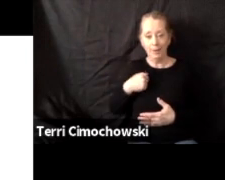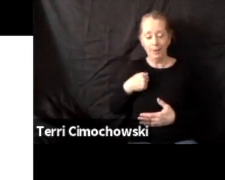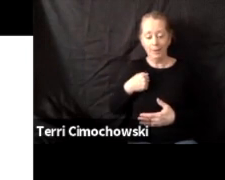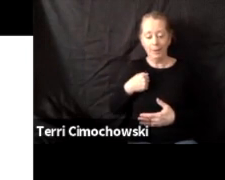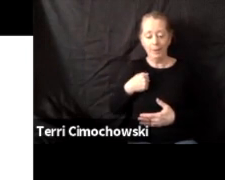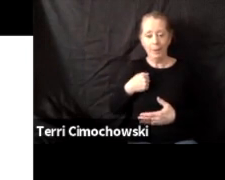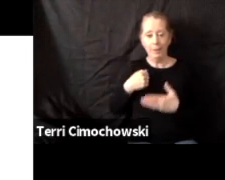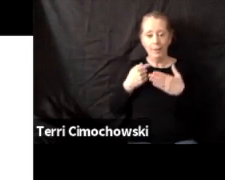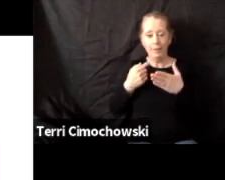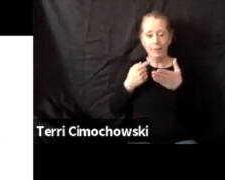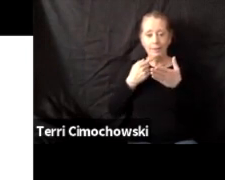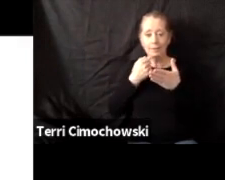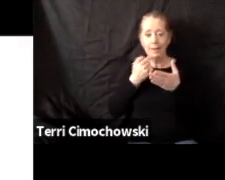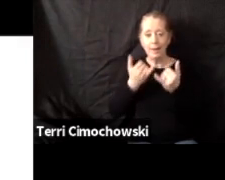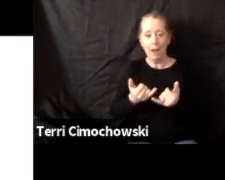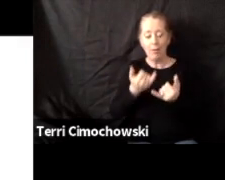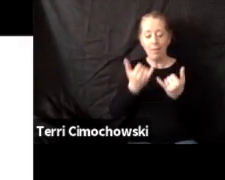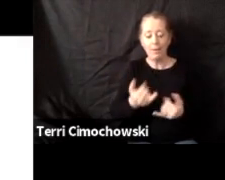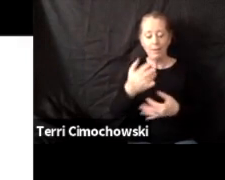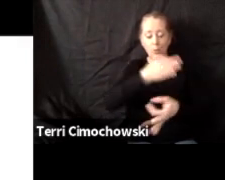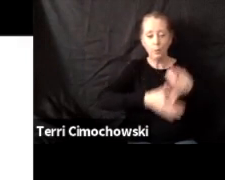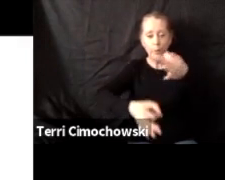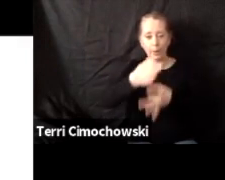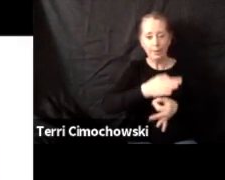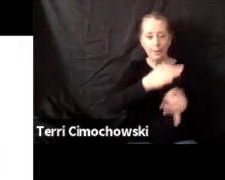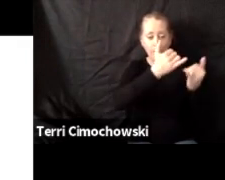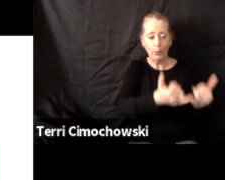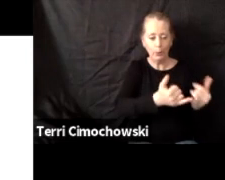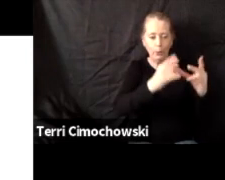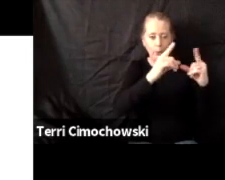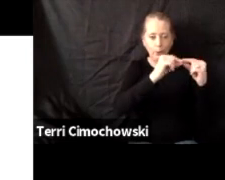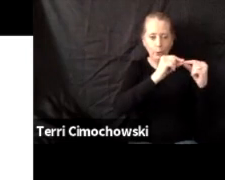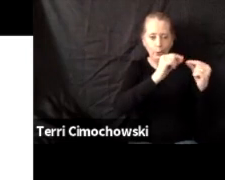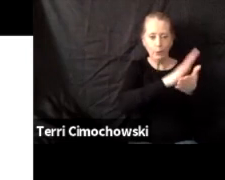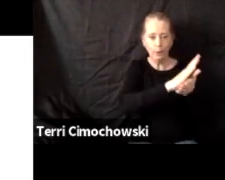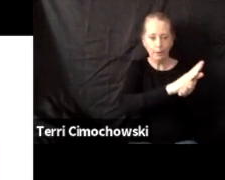in the communication, this is replacing the current digital academy model.